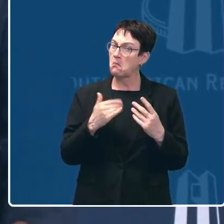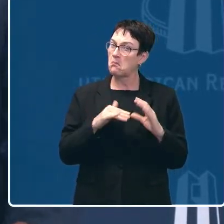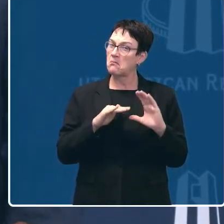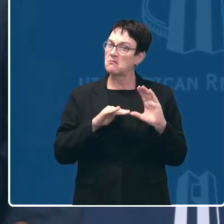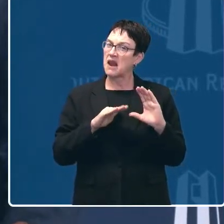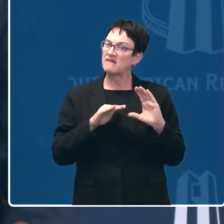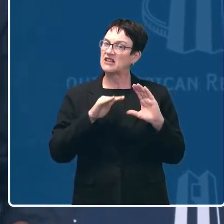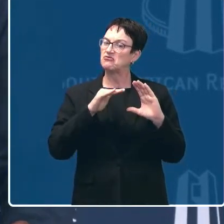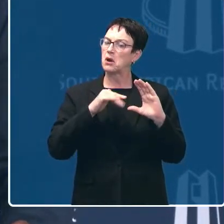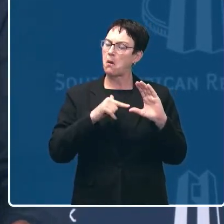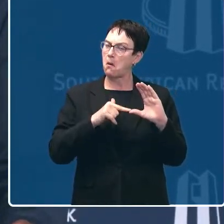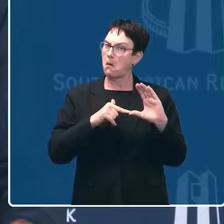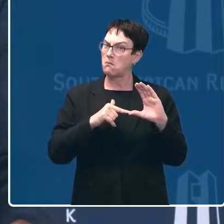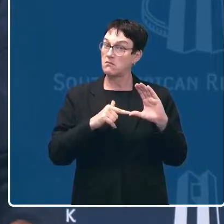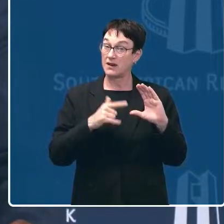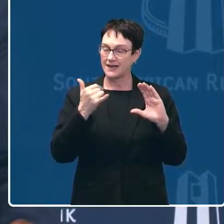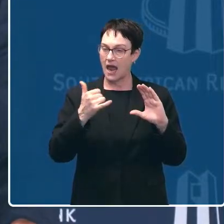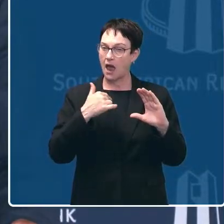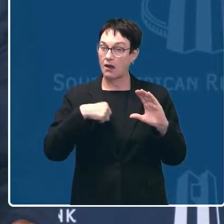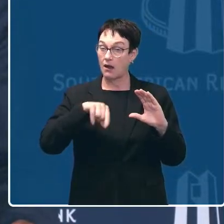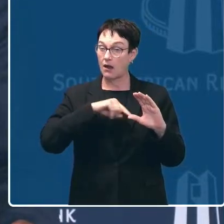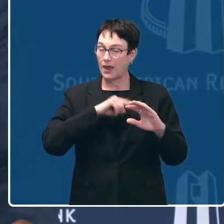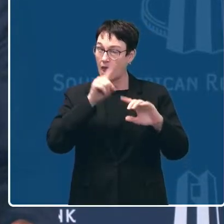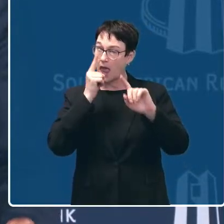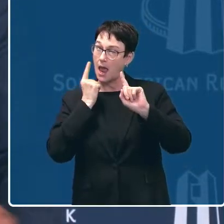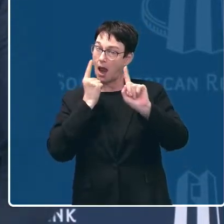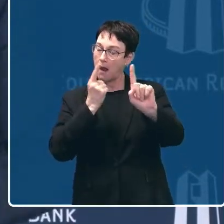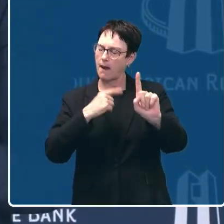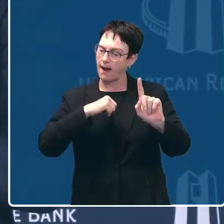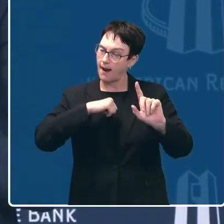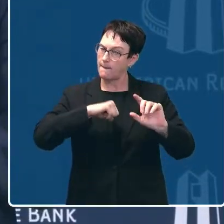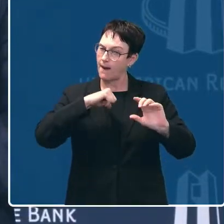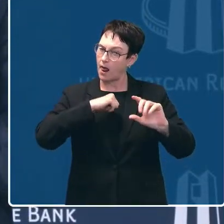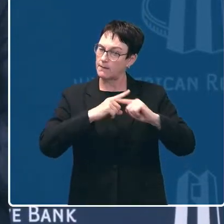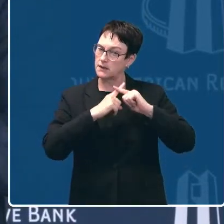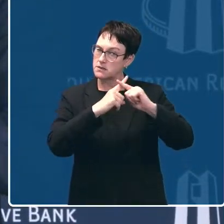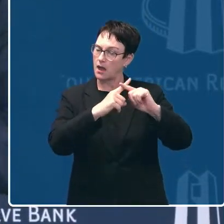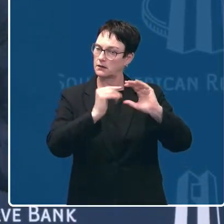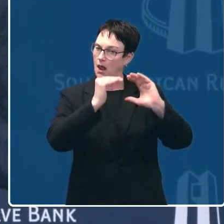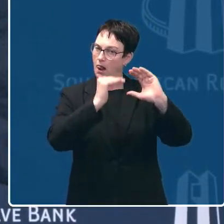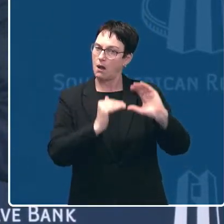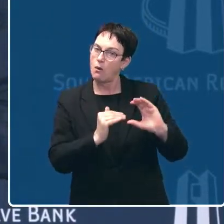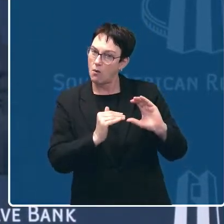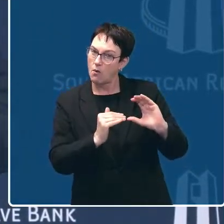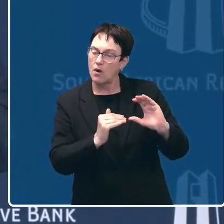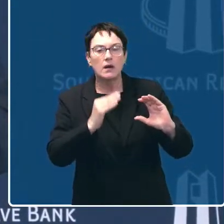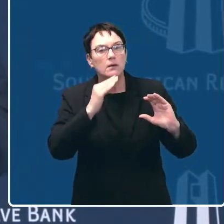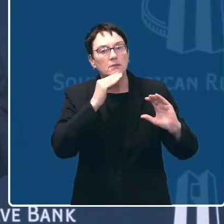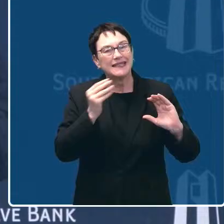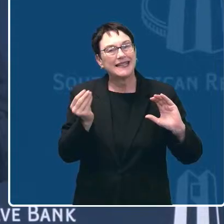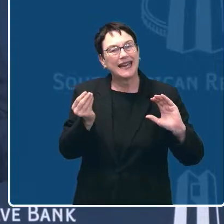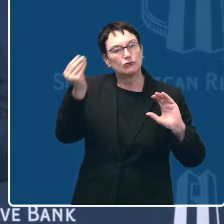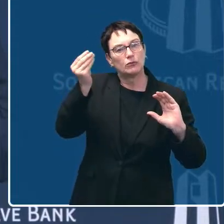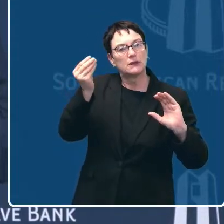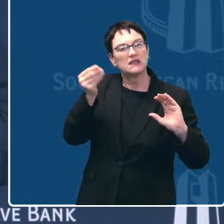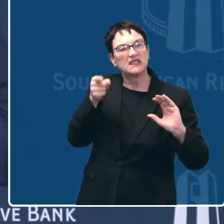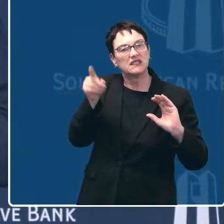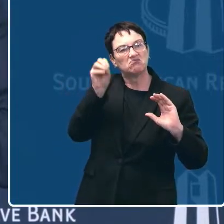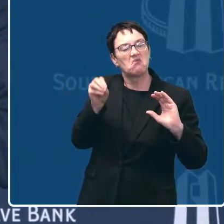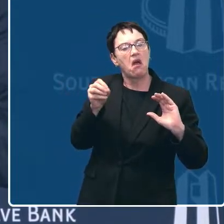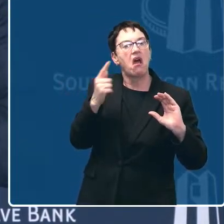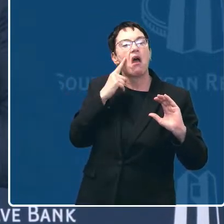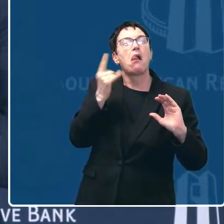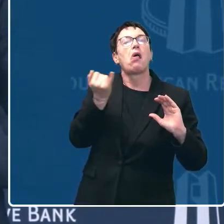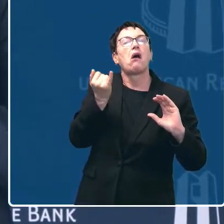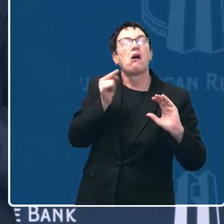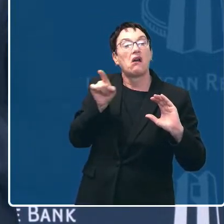if we were aiming for a lower target, what would interest rates look like over the